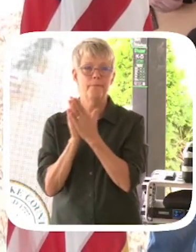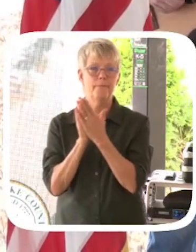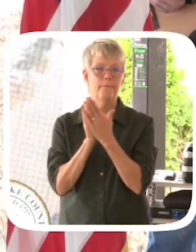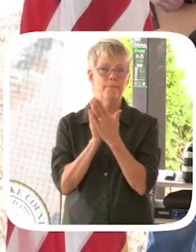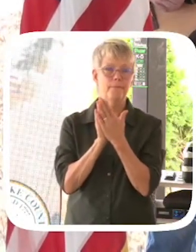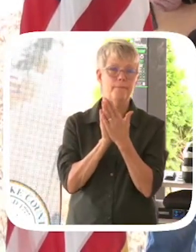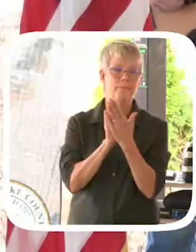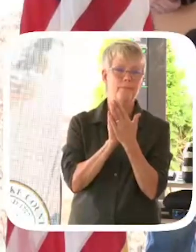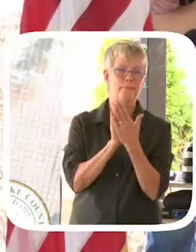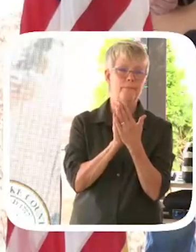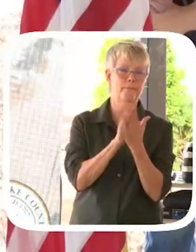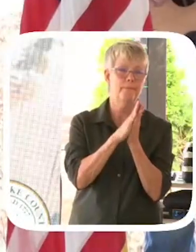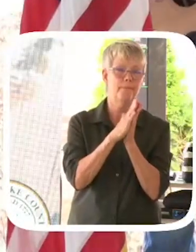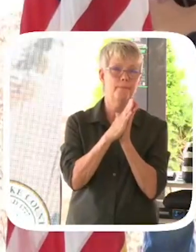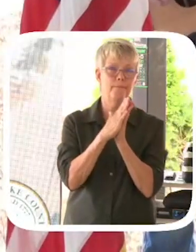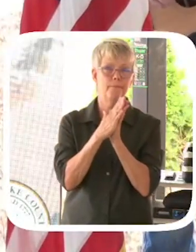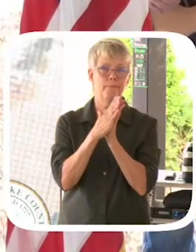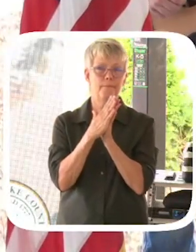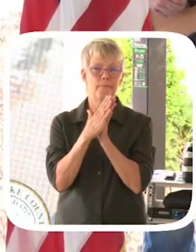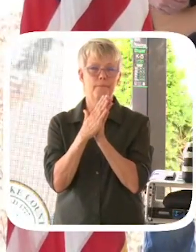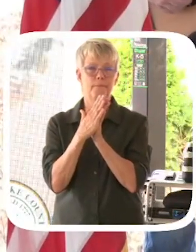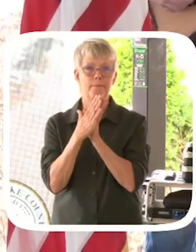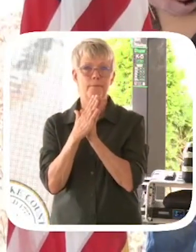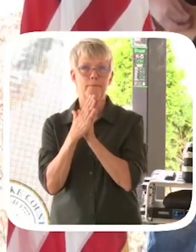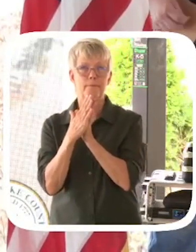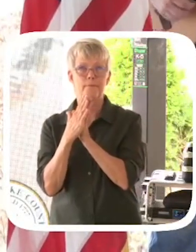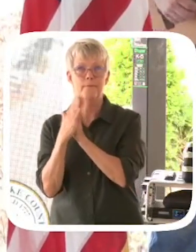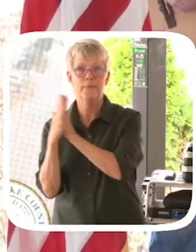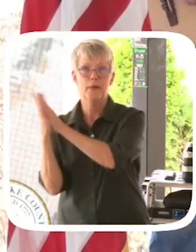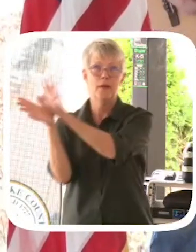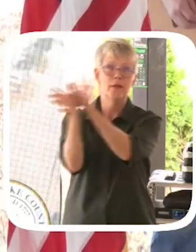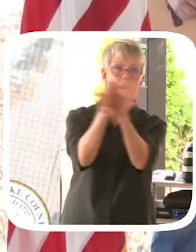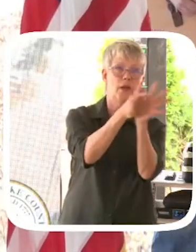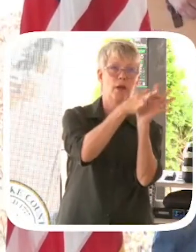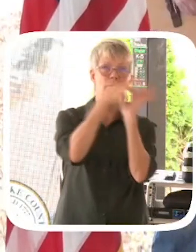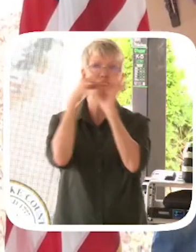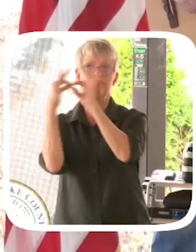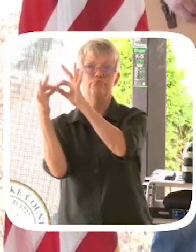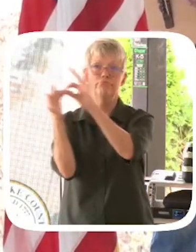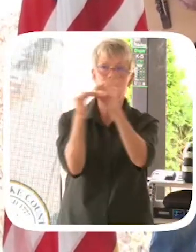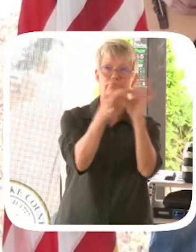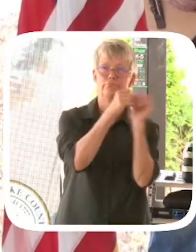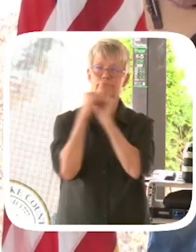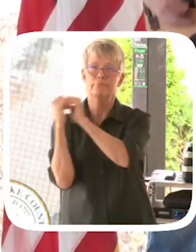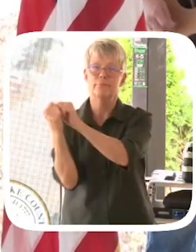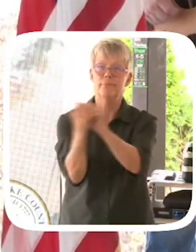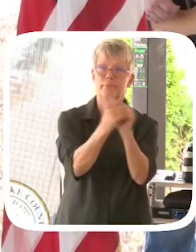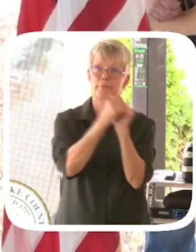Bind us